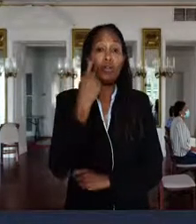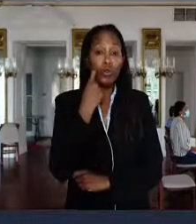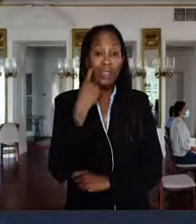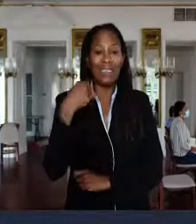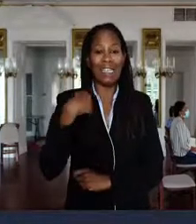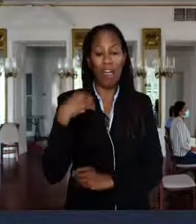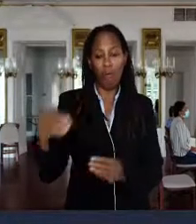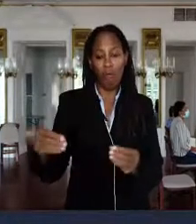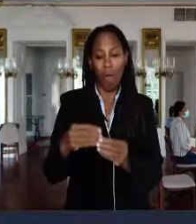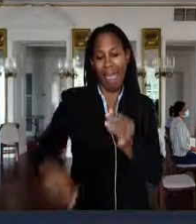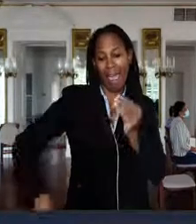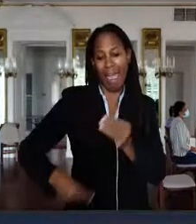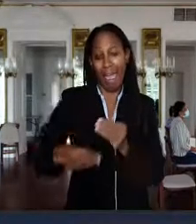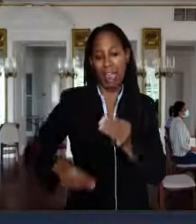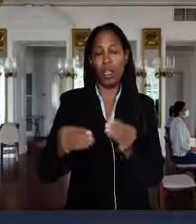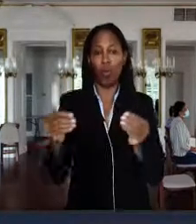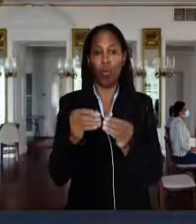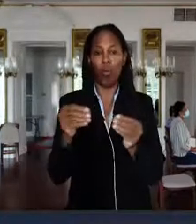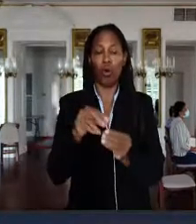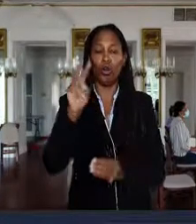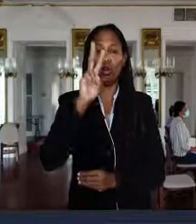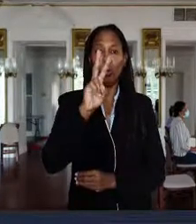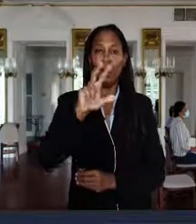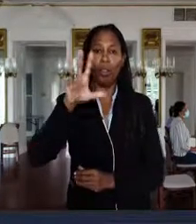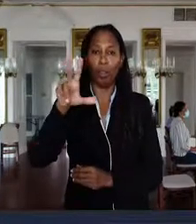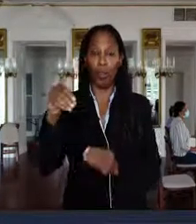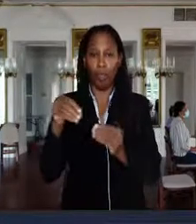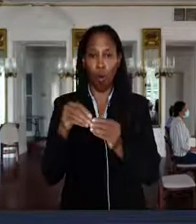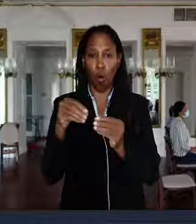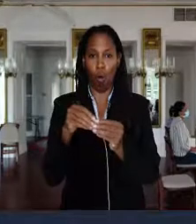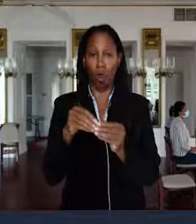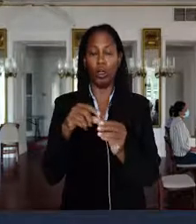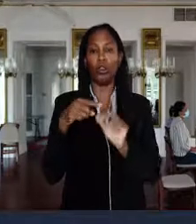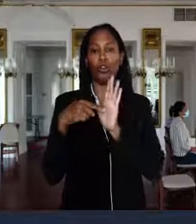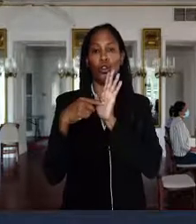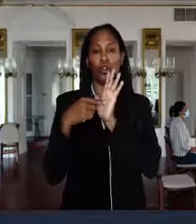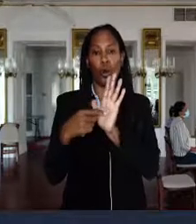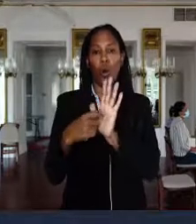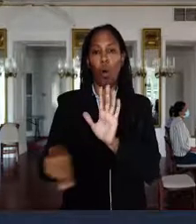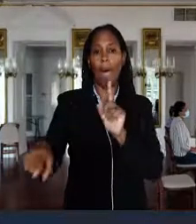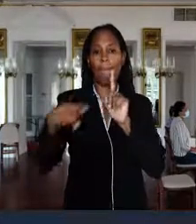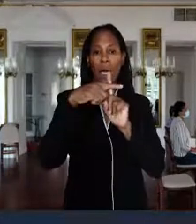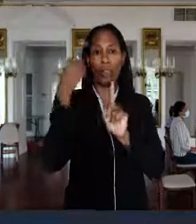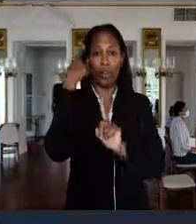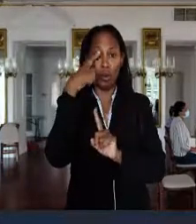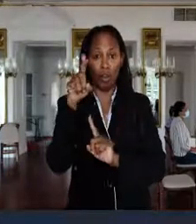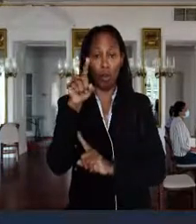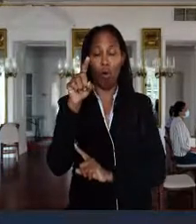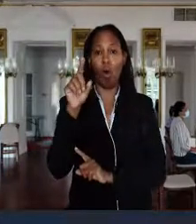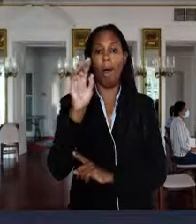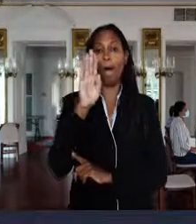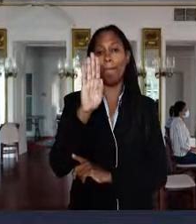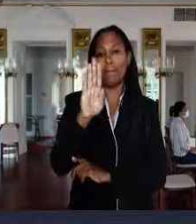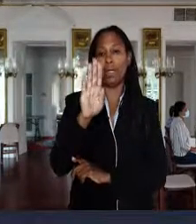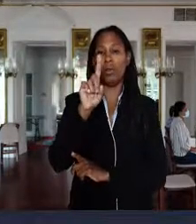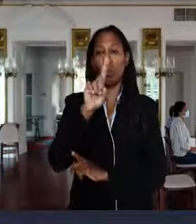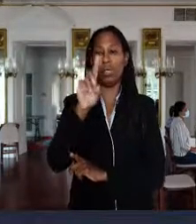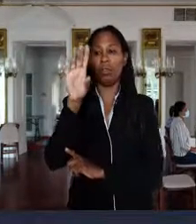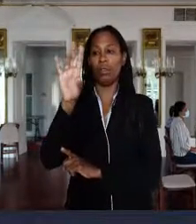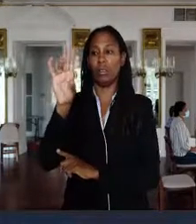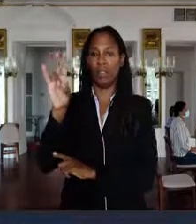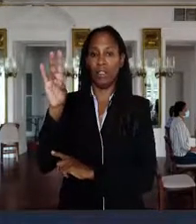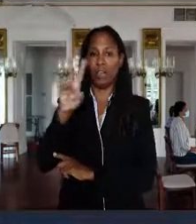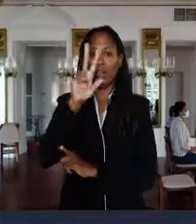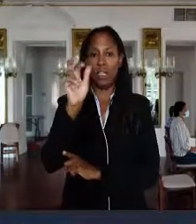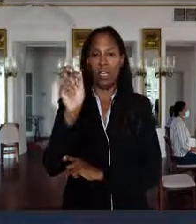preliminarily positive for the strain. Confirmation is pending this week. Those